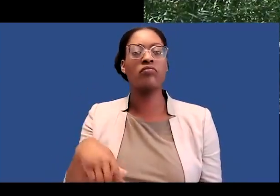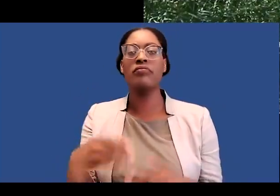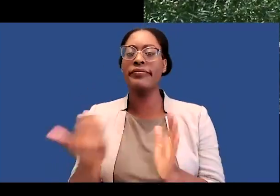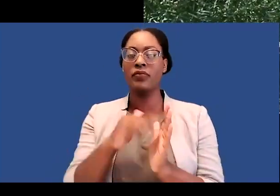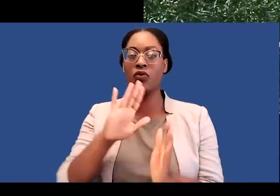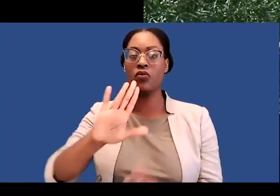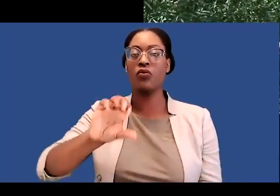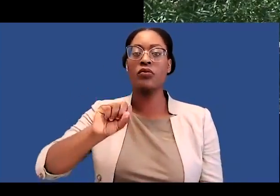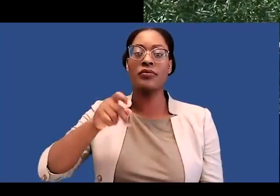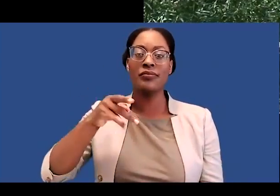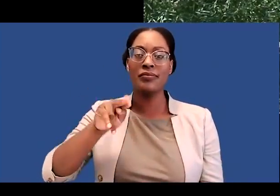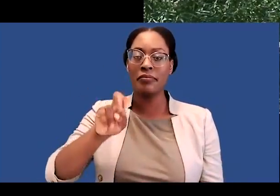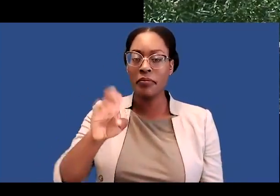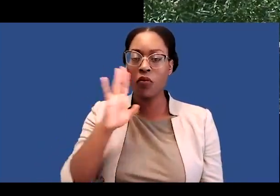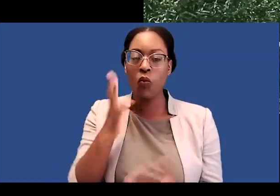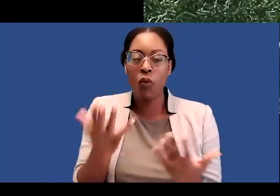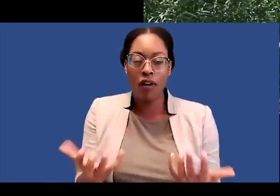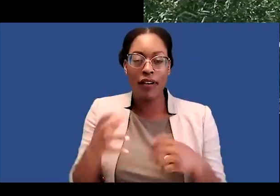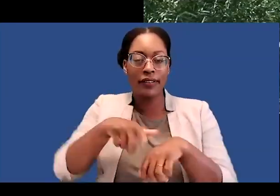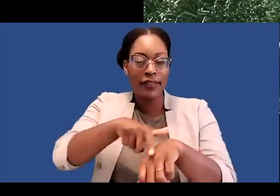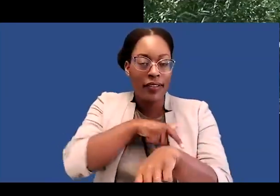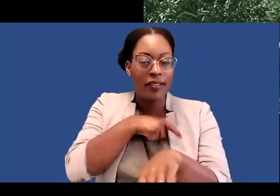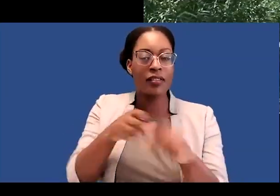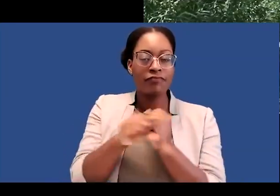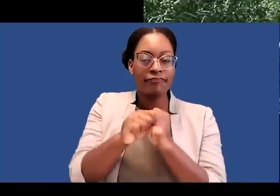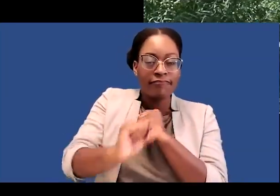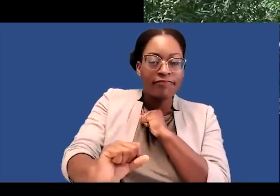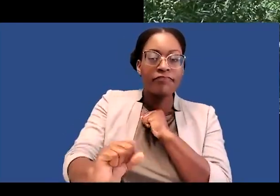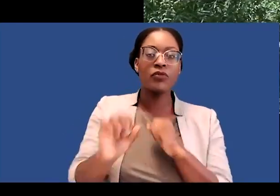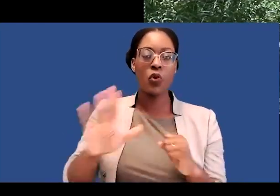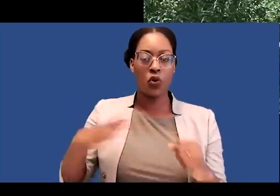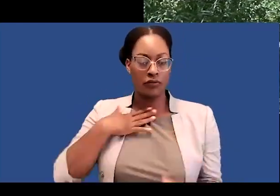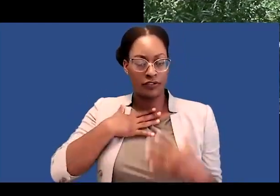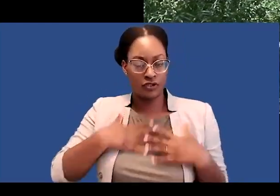Again, lengthening the spine, sending the chest and rib cage up.